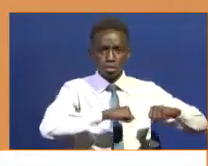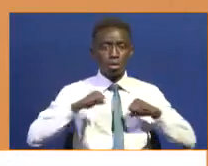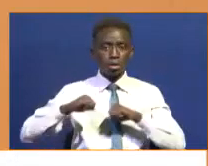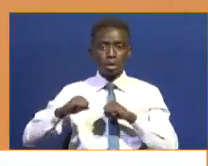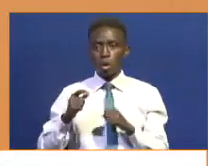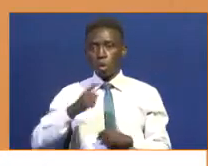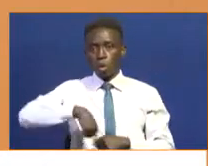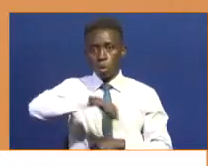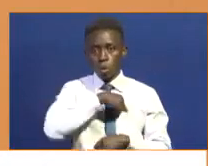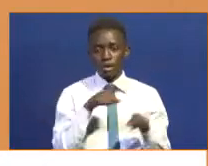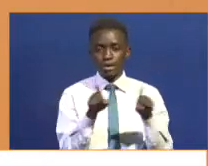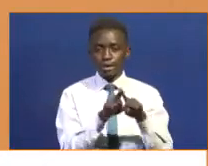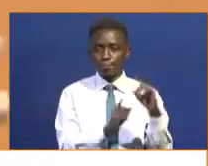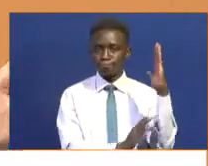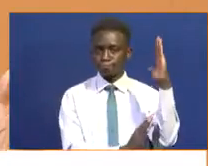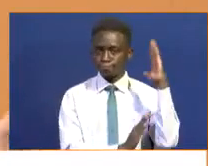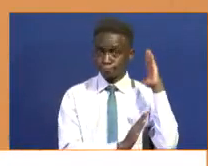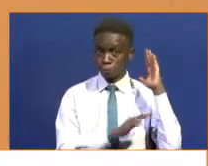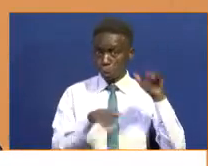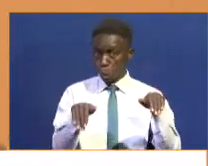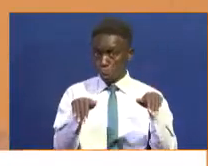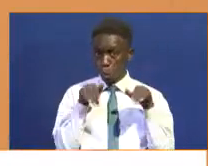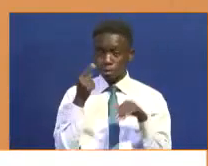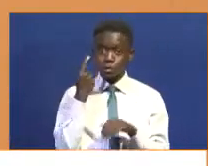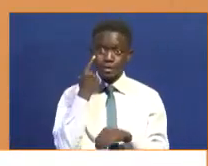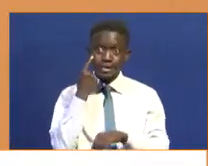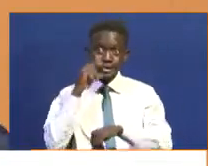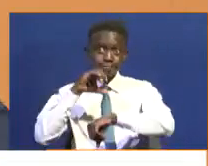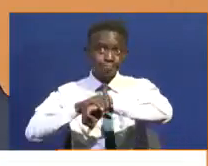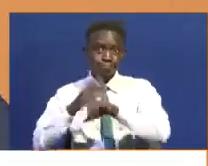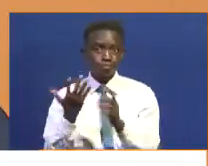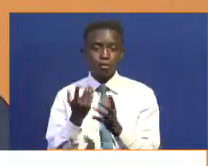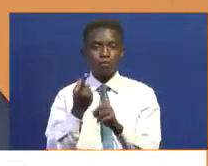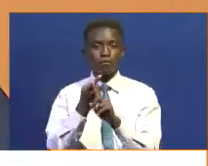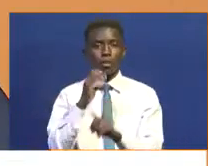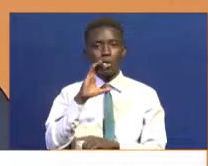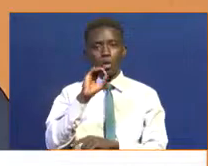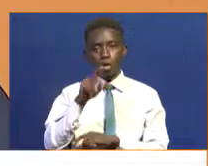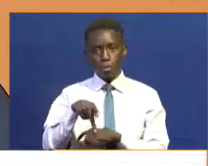of the COP29. You know, my bench this morning